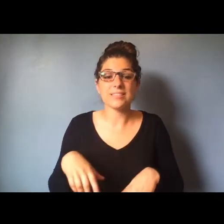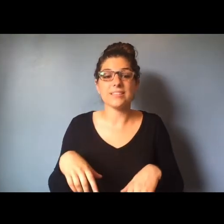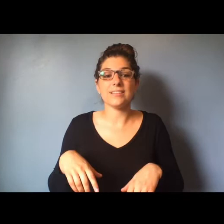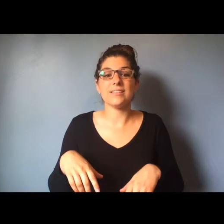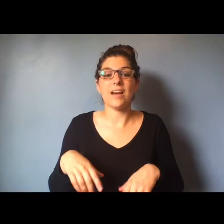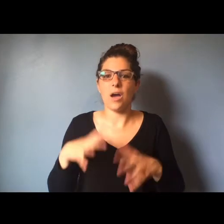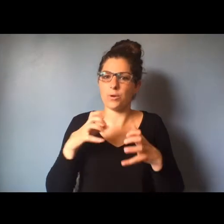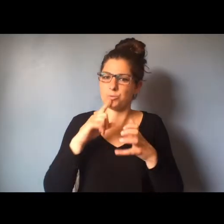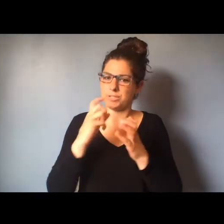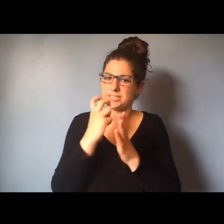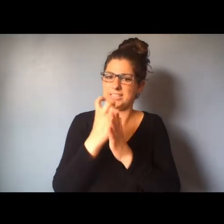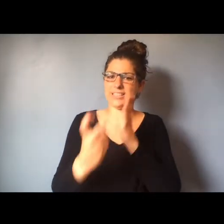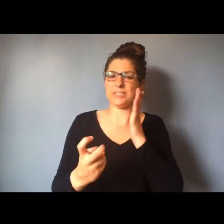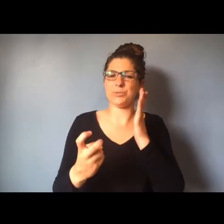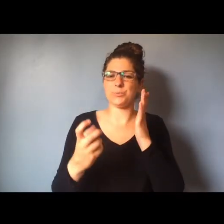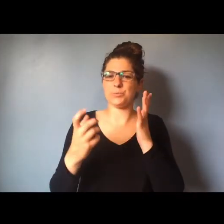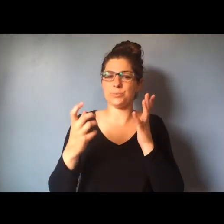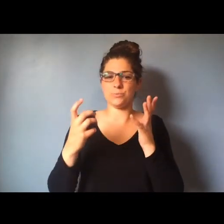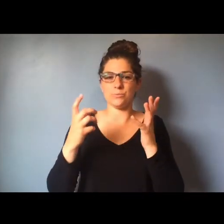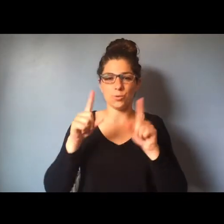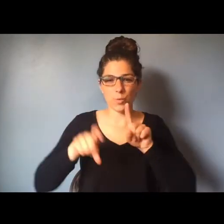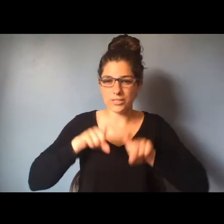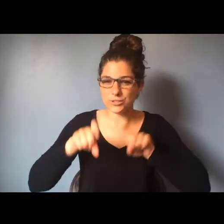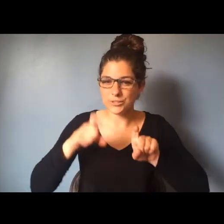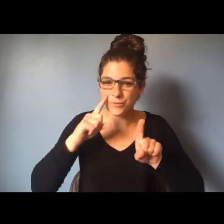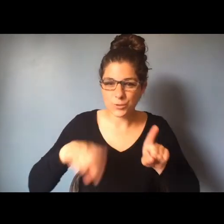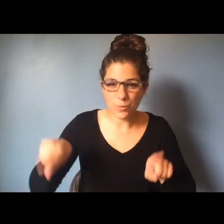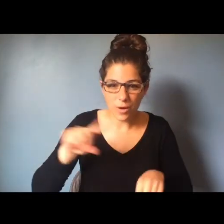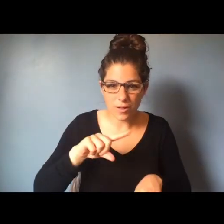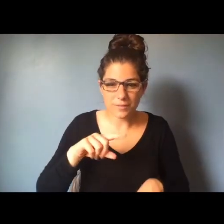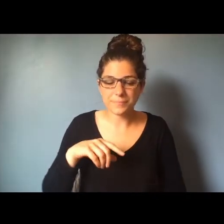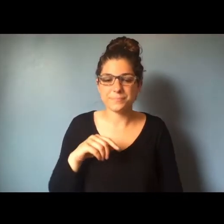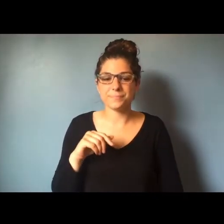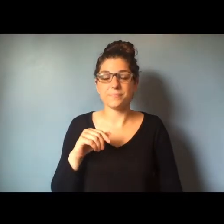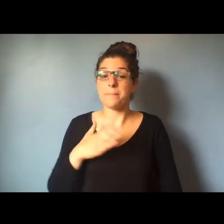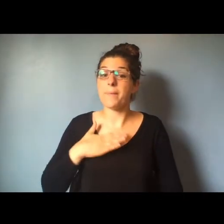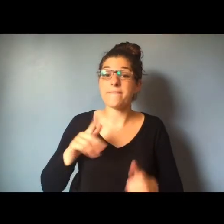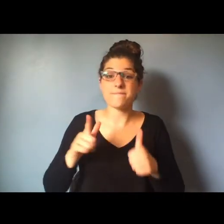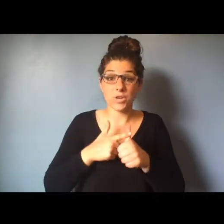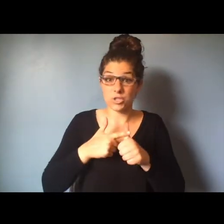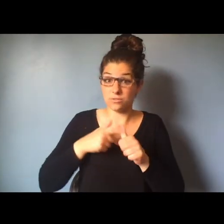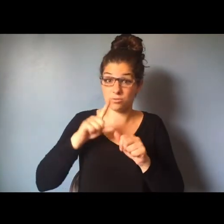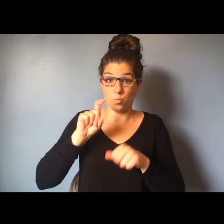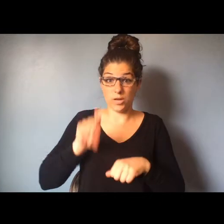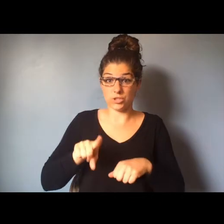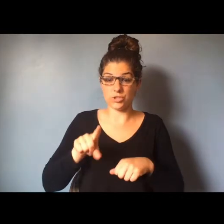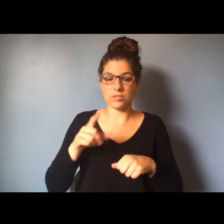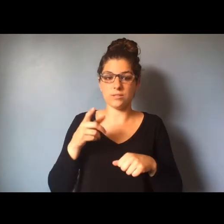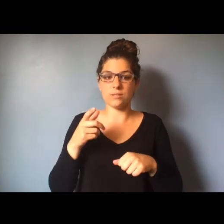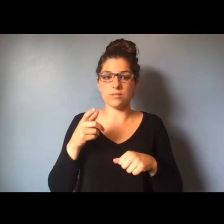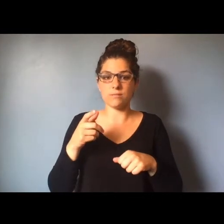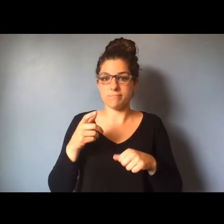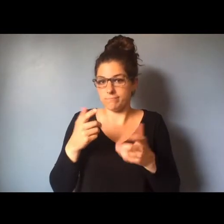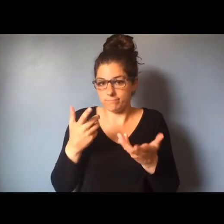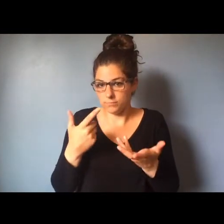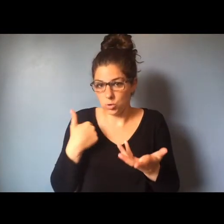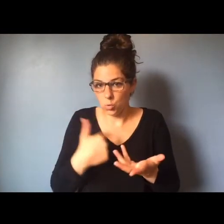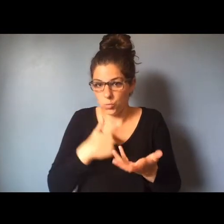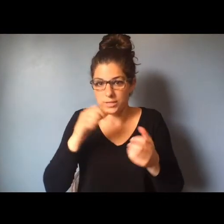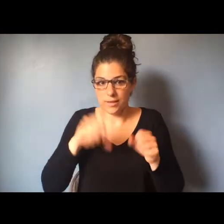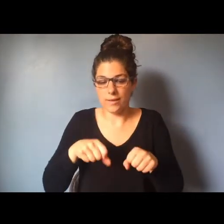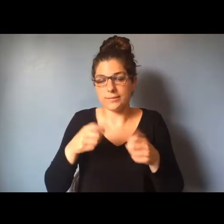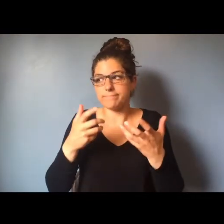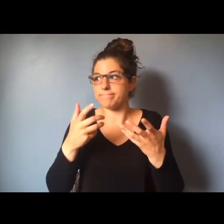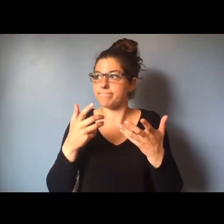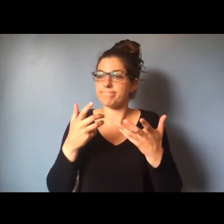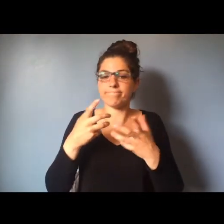of into the questions for you guys. My first main question is so we can get a little